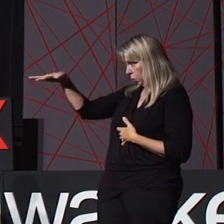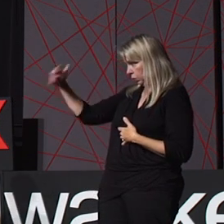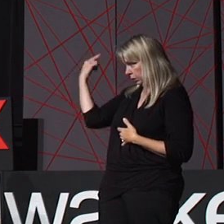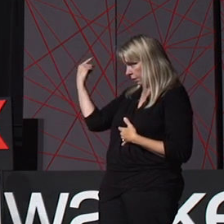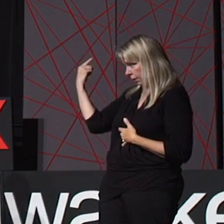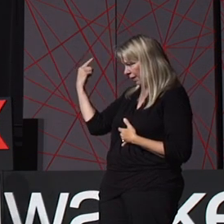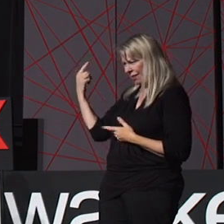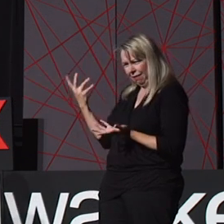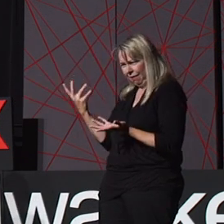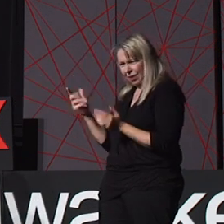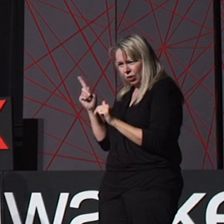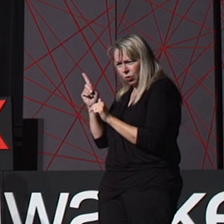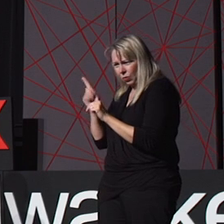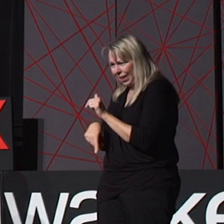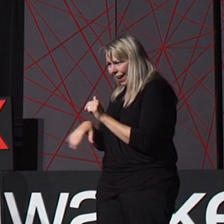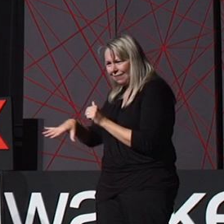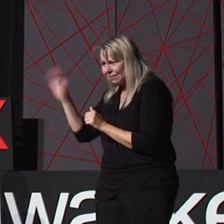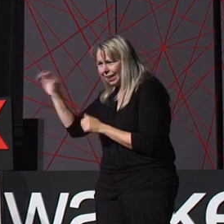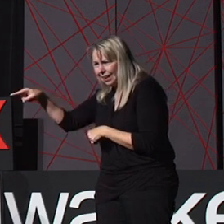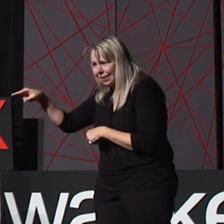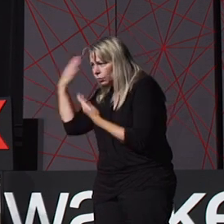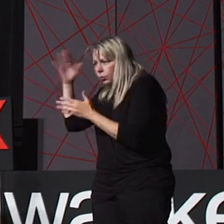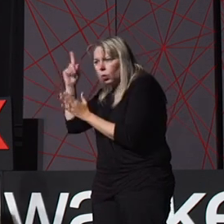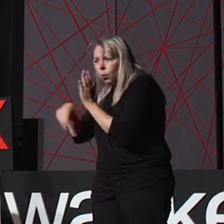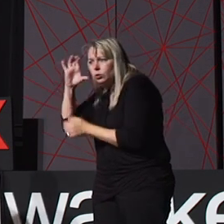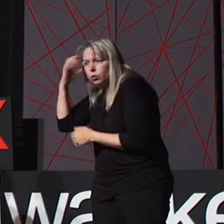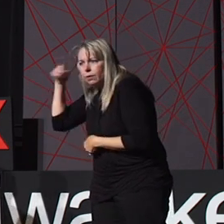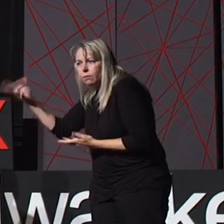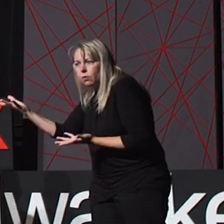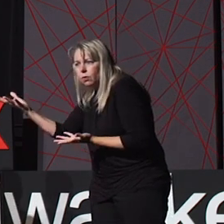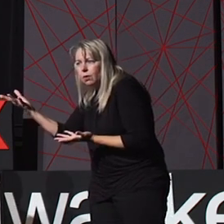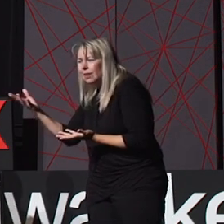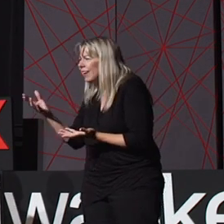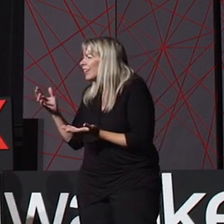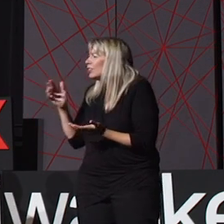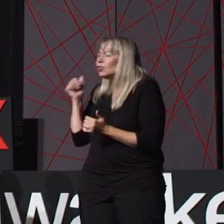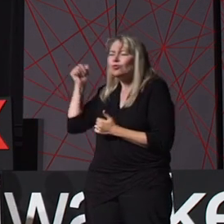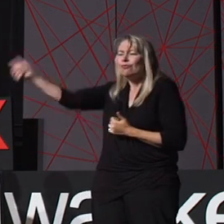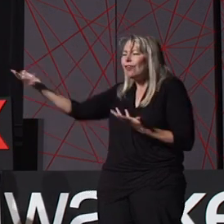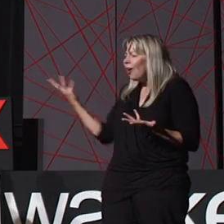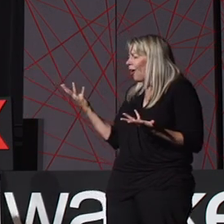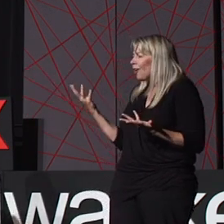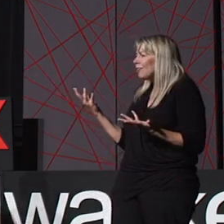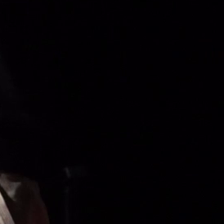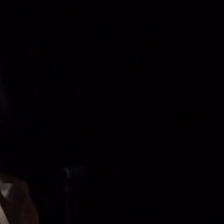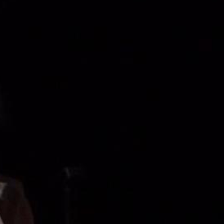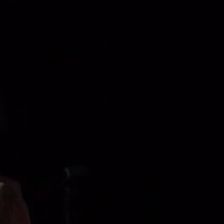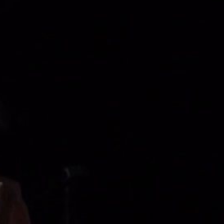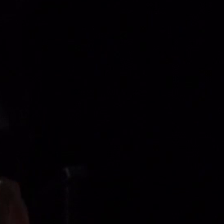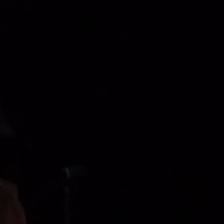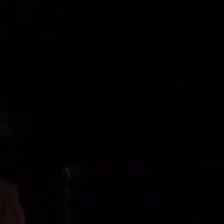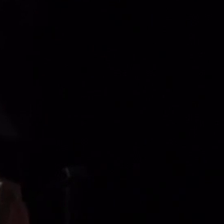argued that true novelty is impossible to achieve. It's just too far outside of your current paradigm to